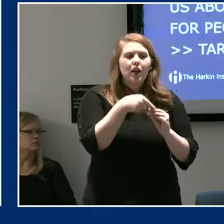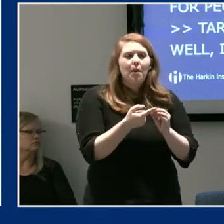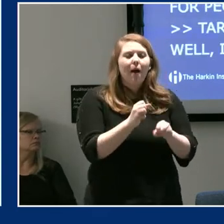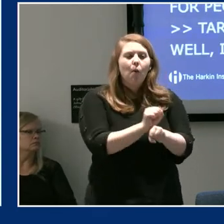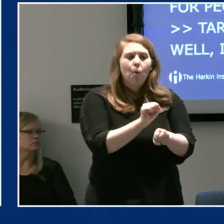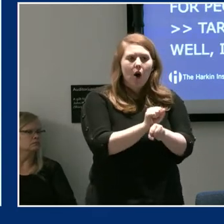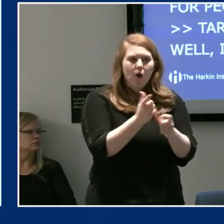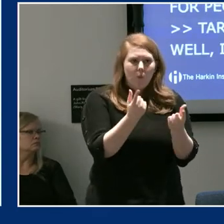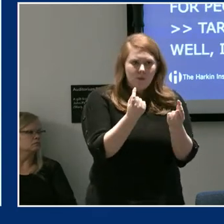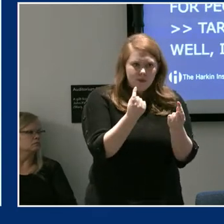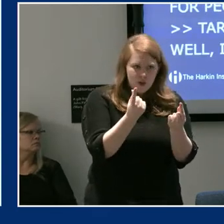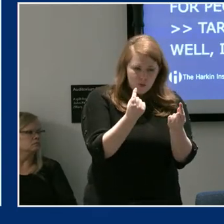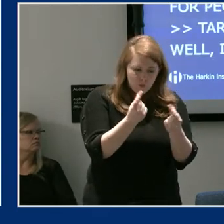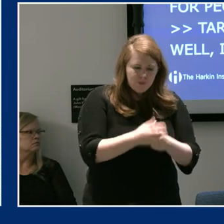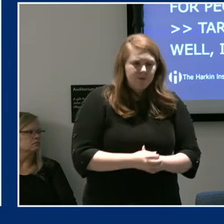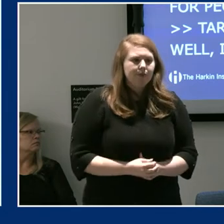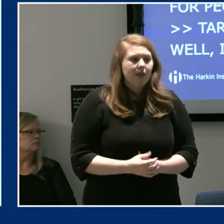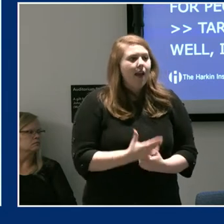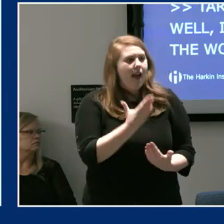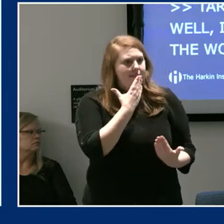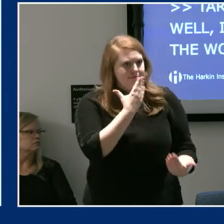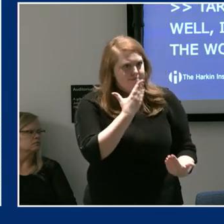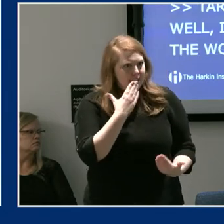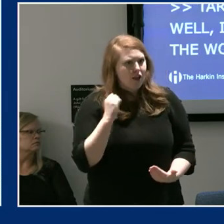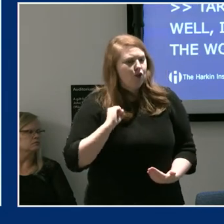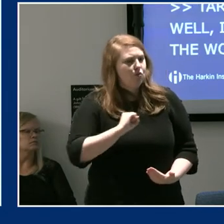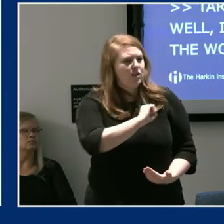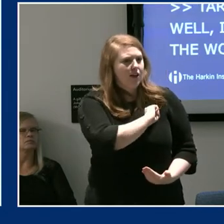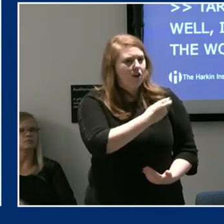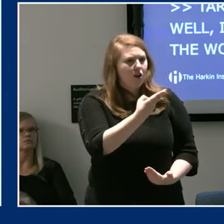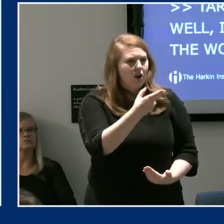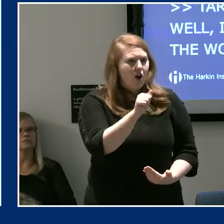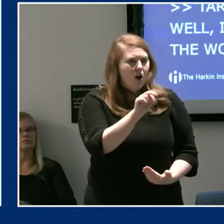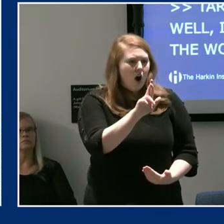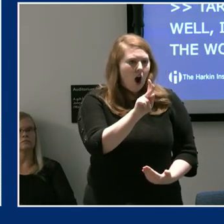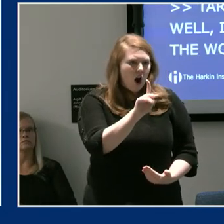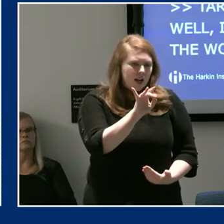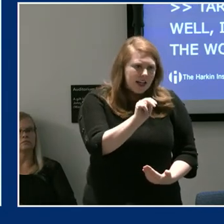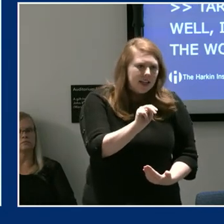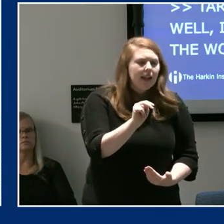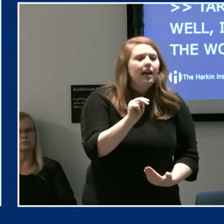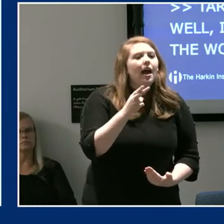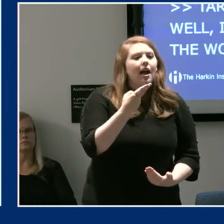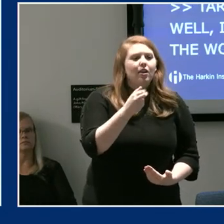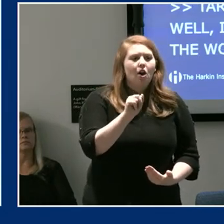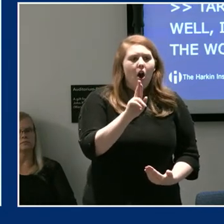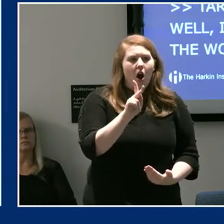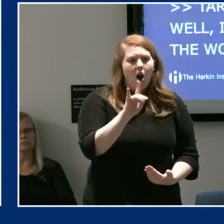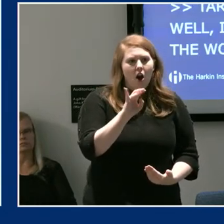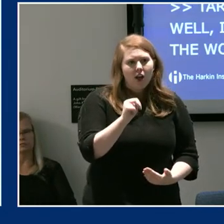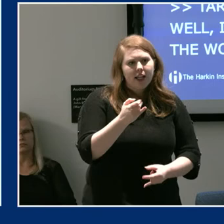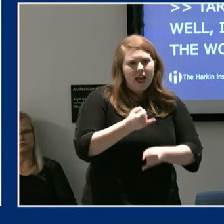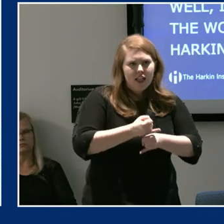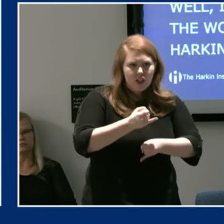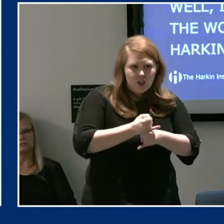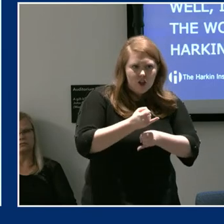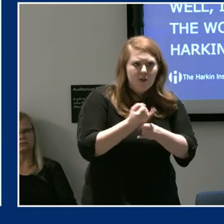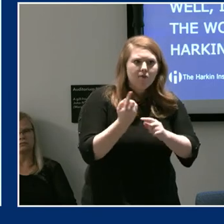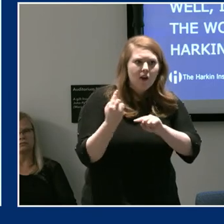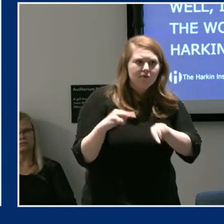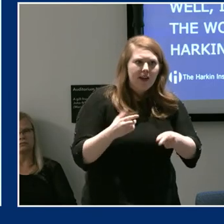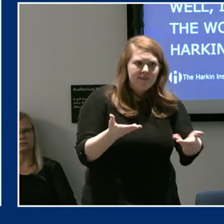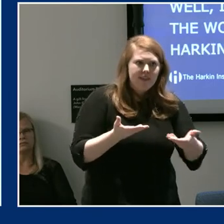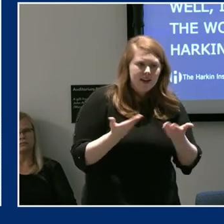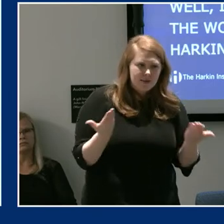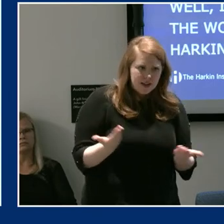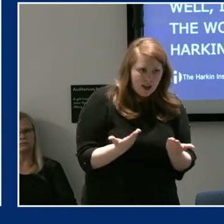do. And thank you, Senator Harkin, and to the Harkin Institute for having us here today, and to my